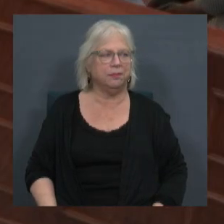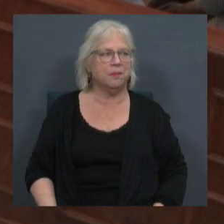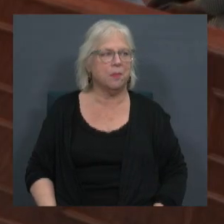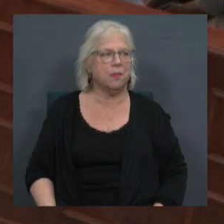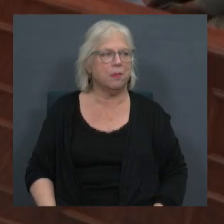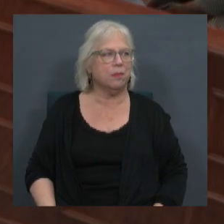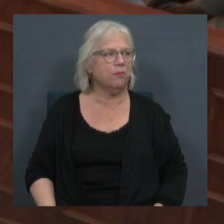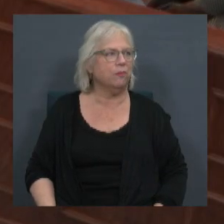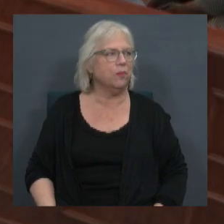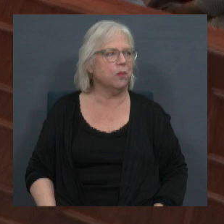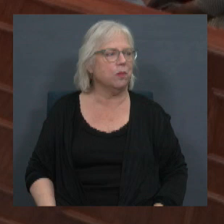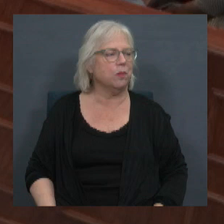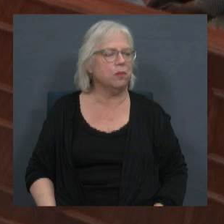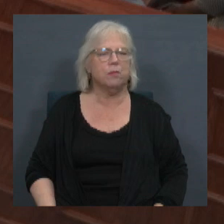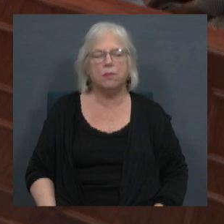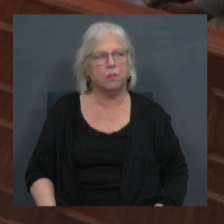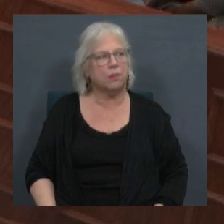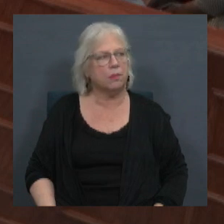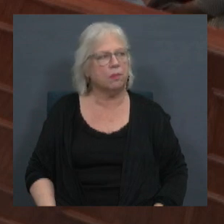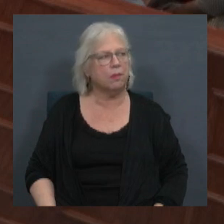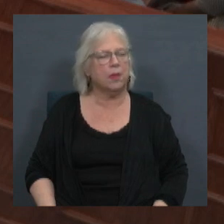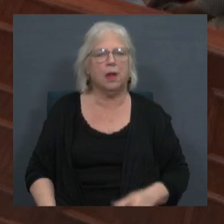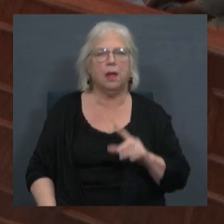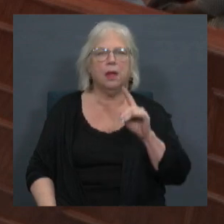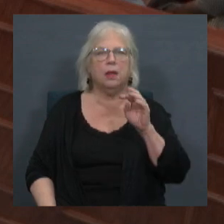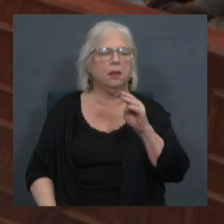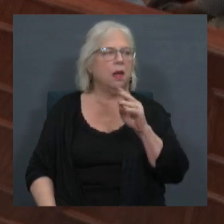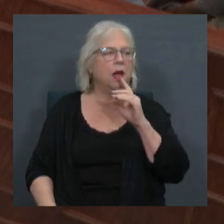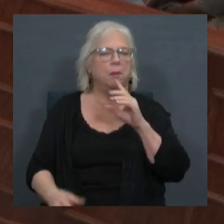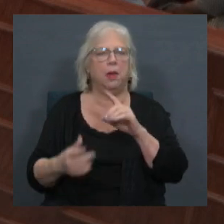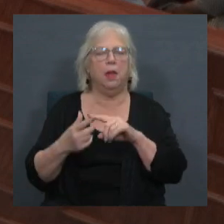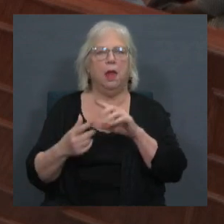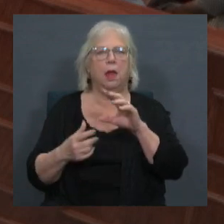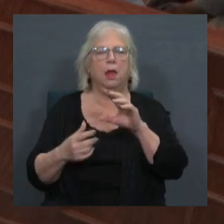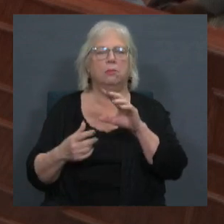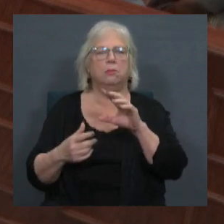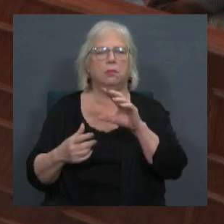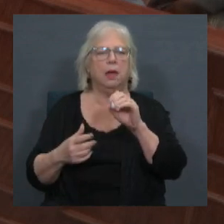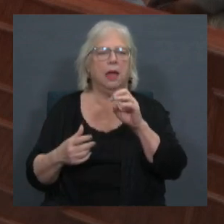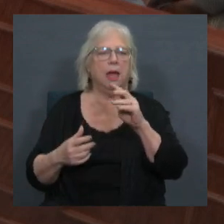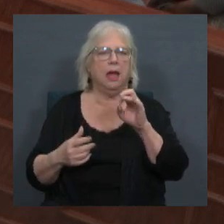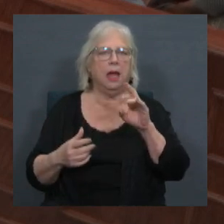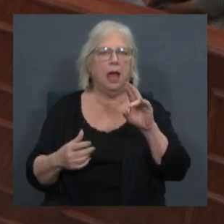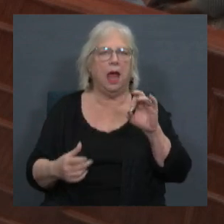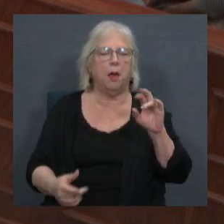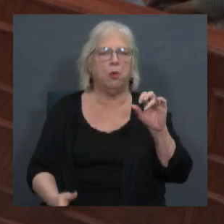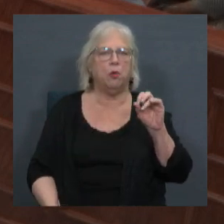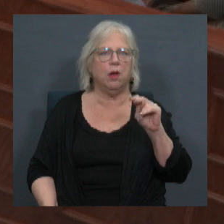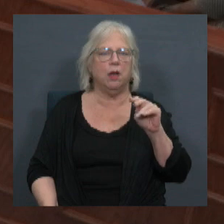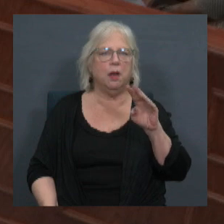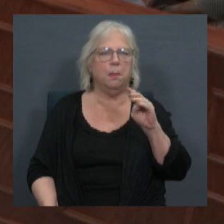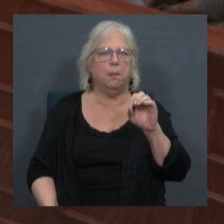It was Sean Overton and Cameron Bowden that did the Baines work.